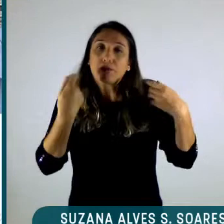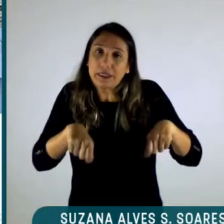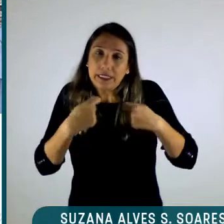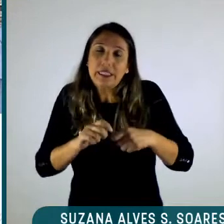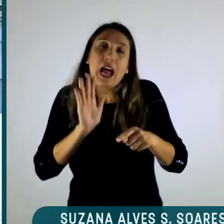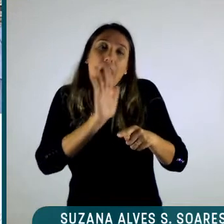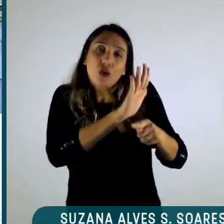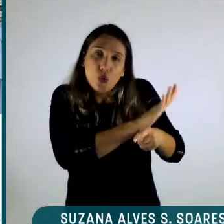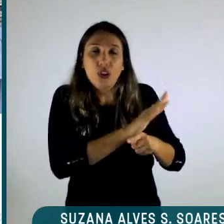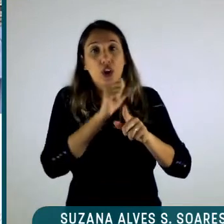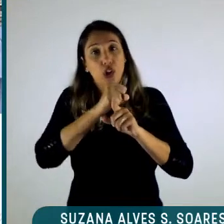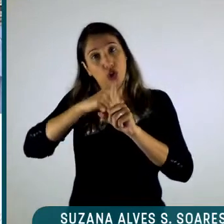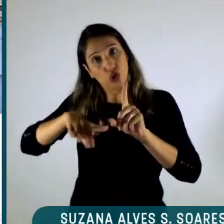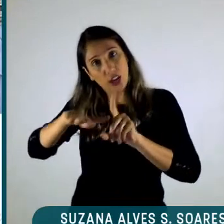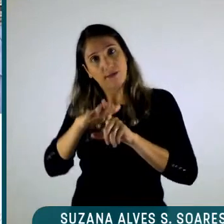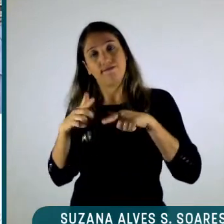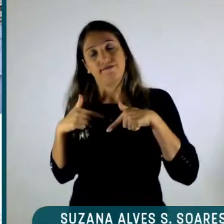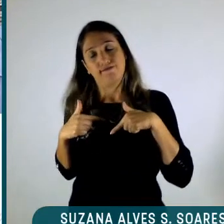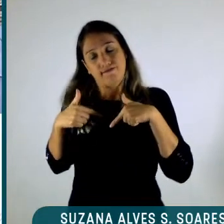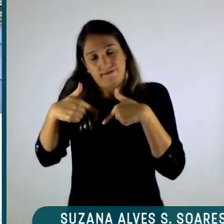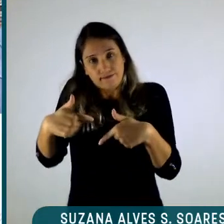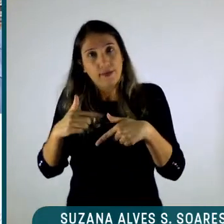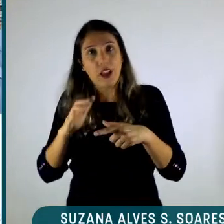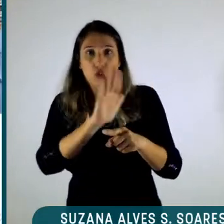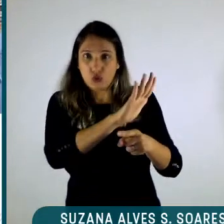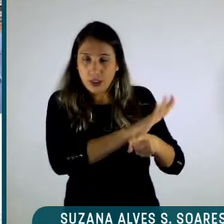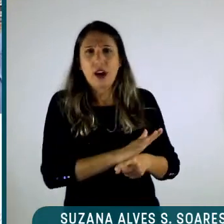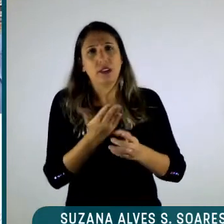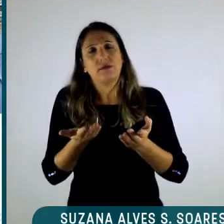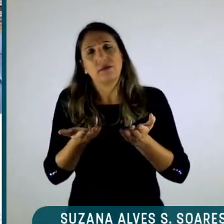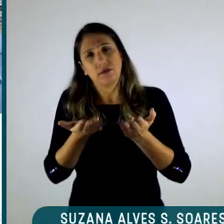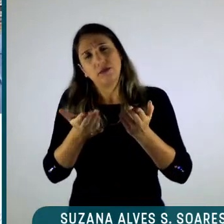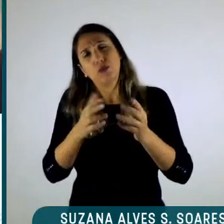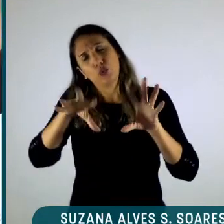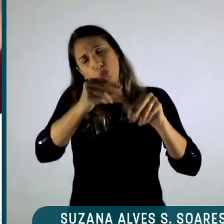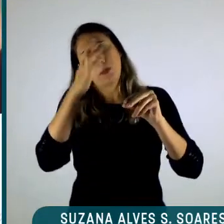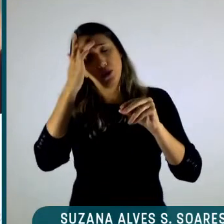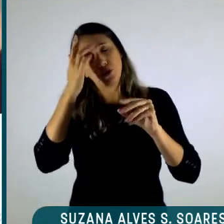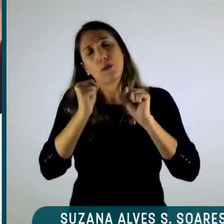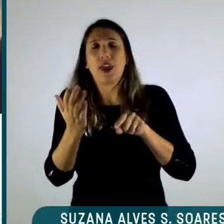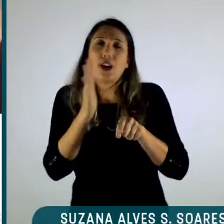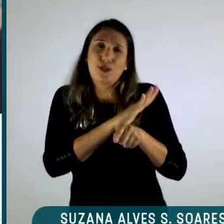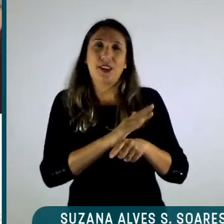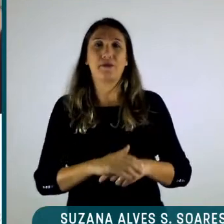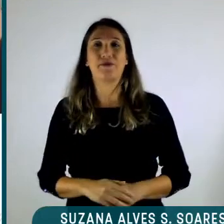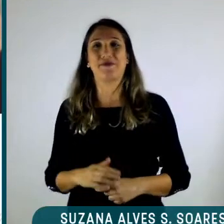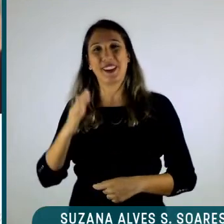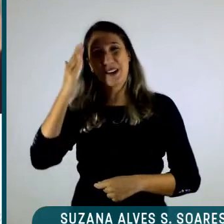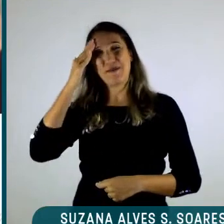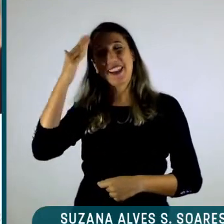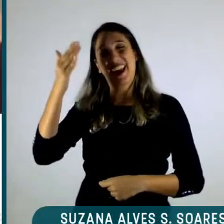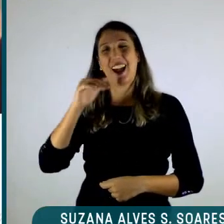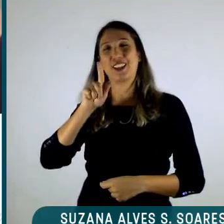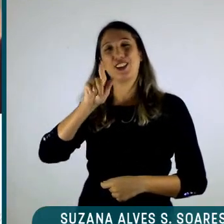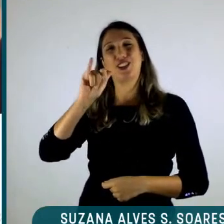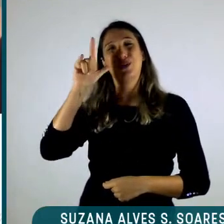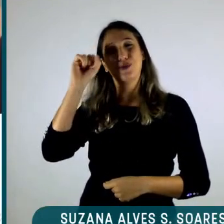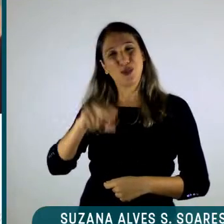here. People need help, and society has mobilized in order to help, and we're counting on everybody's help. Thank you,